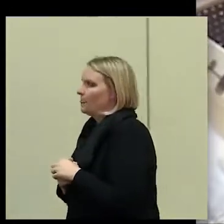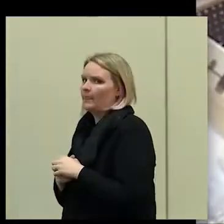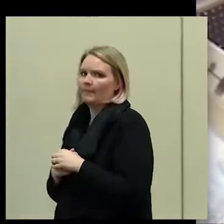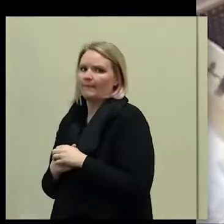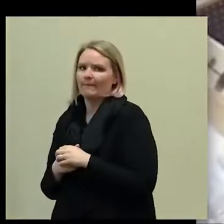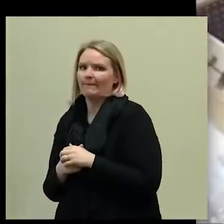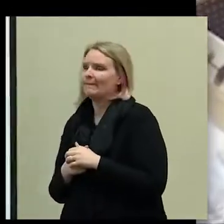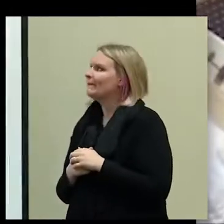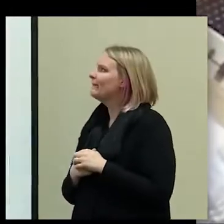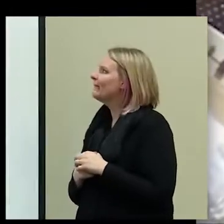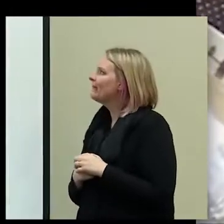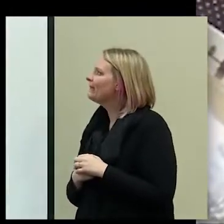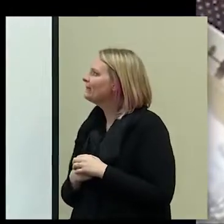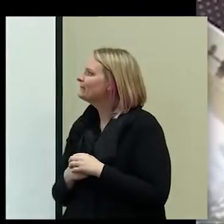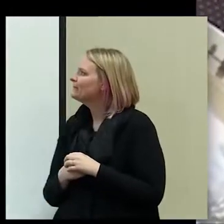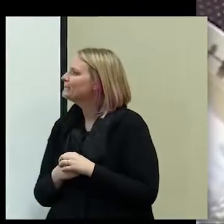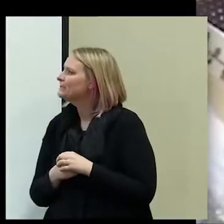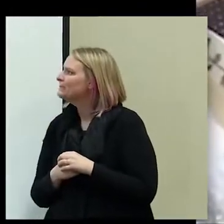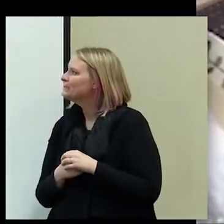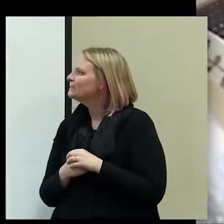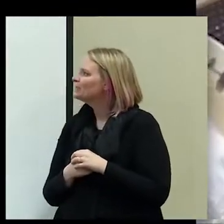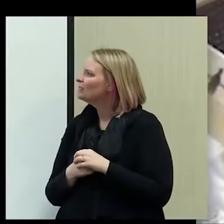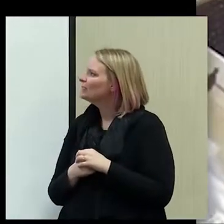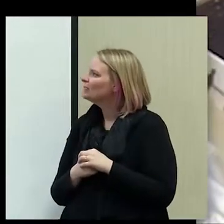his skills or lack of skills.